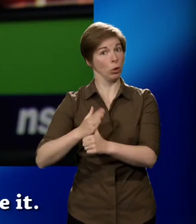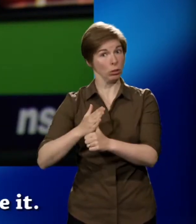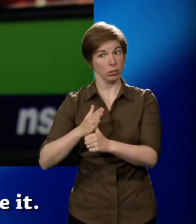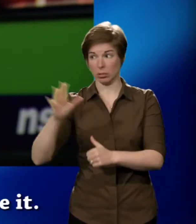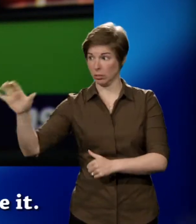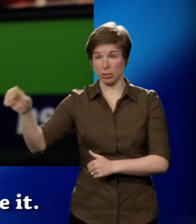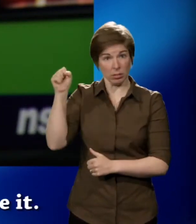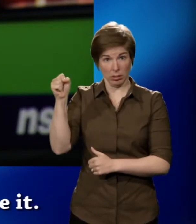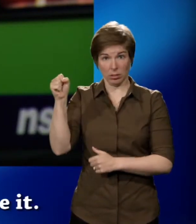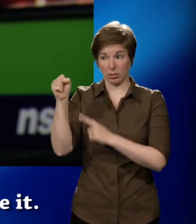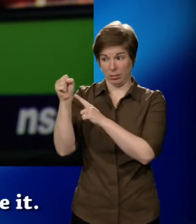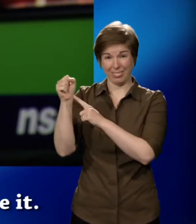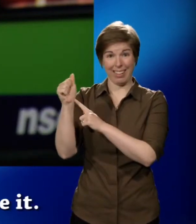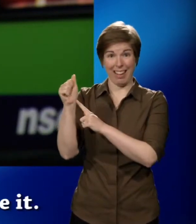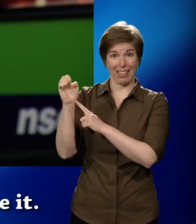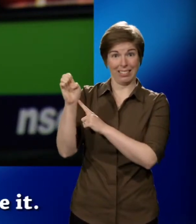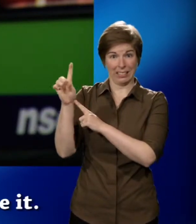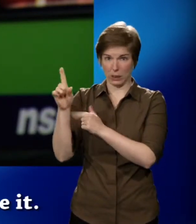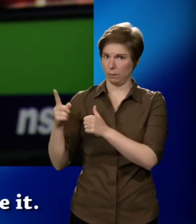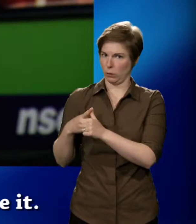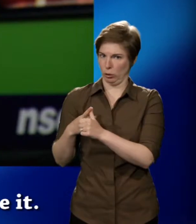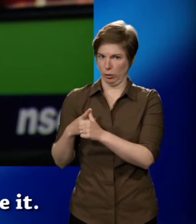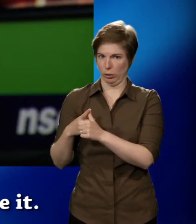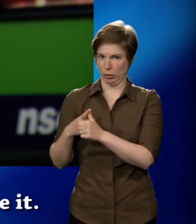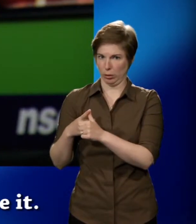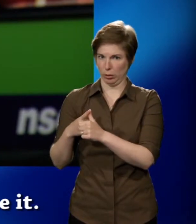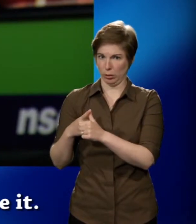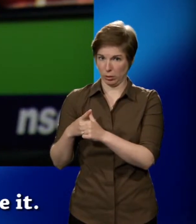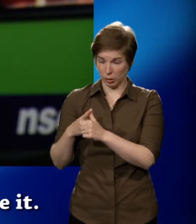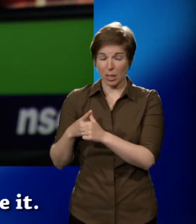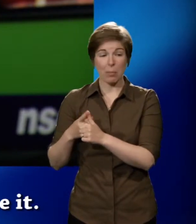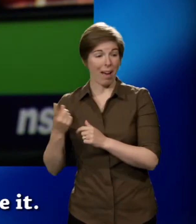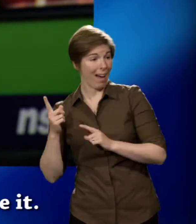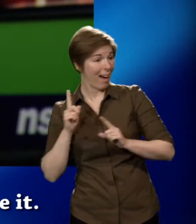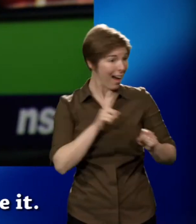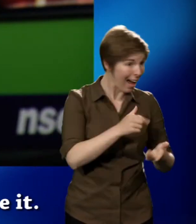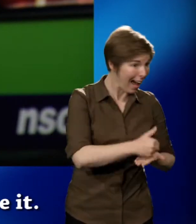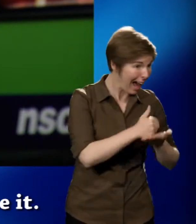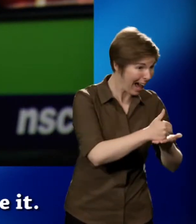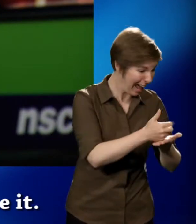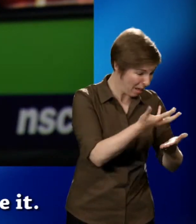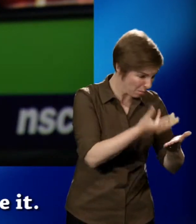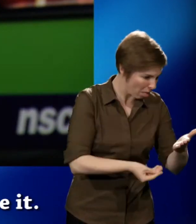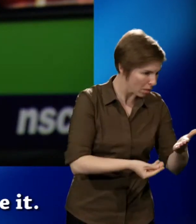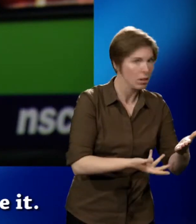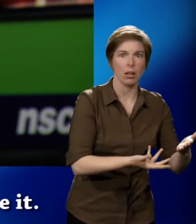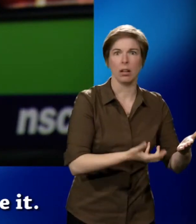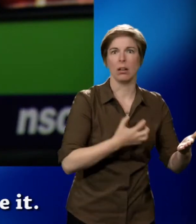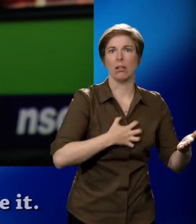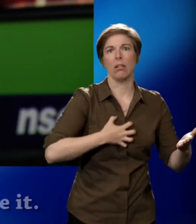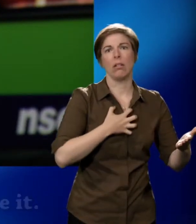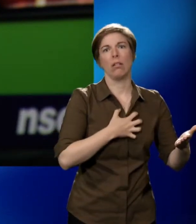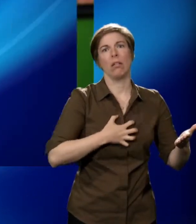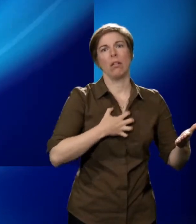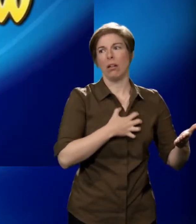to bring the AED with you because if it's not there, we can't use it.